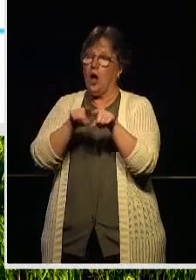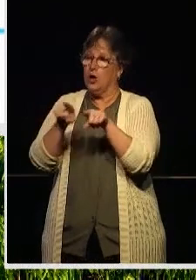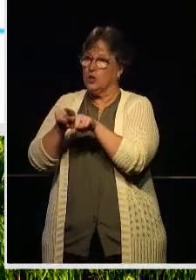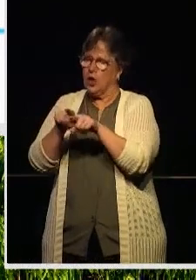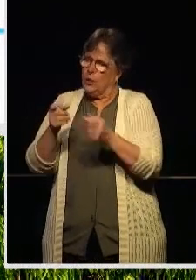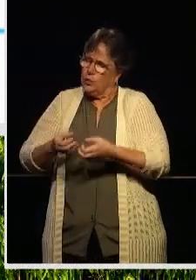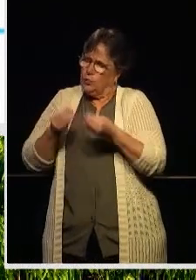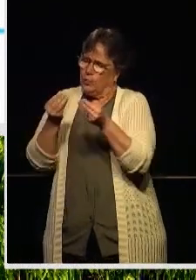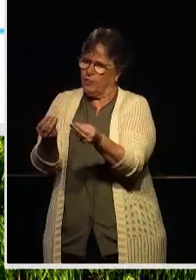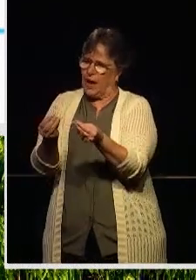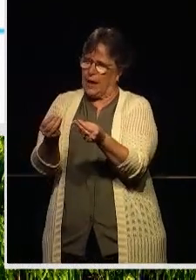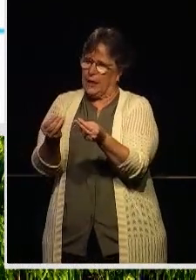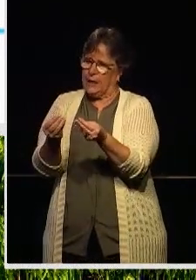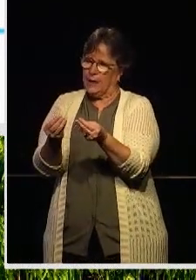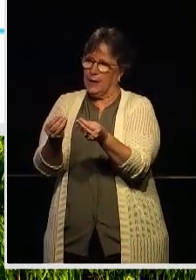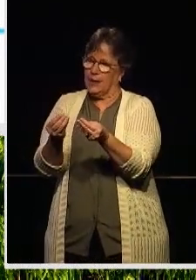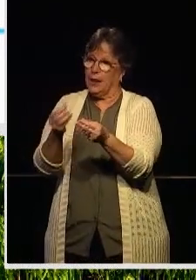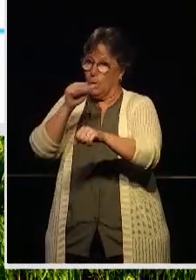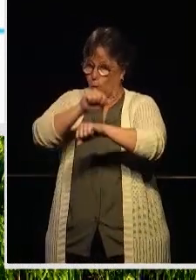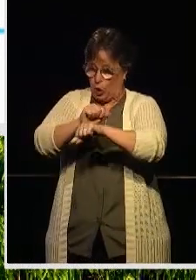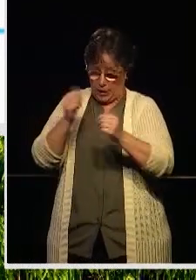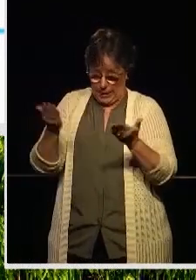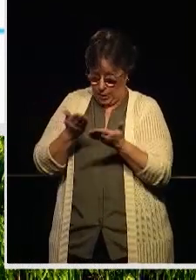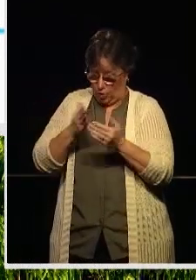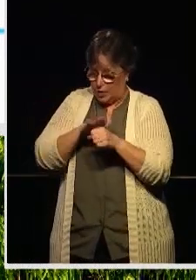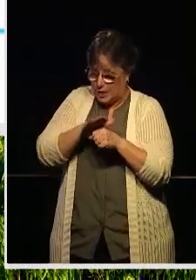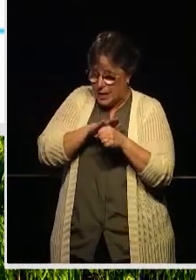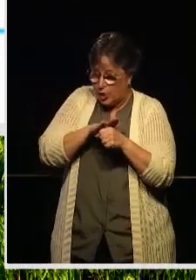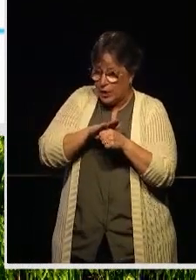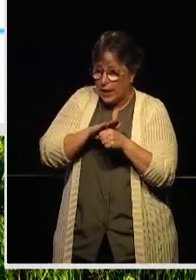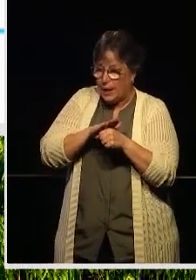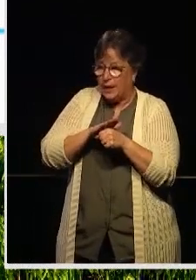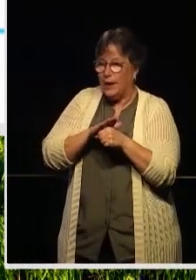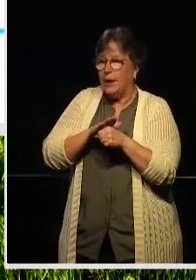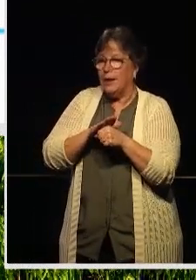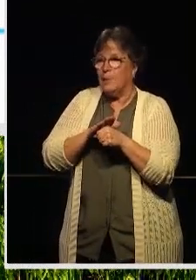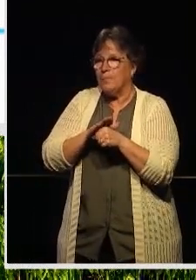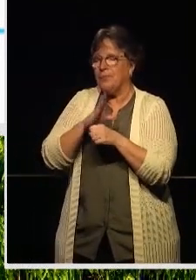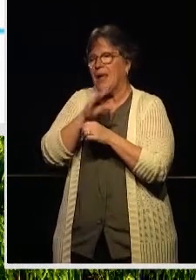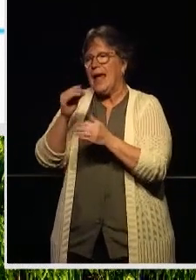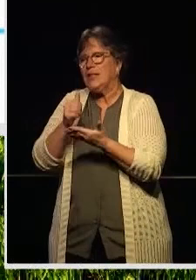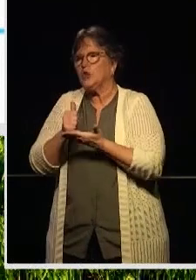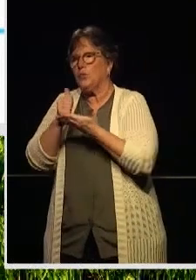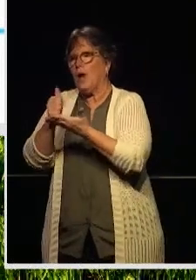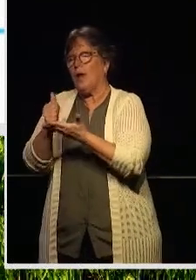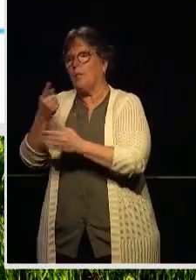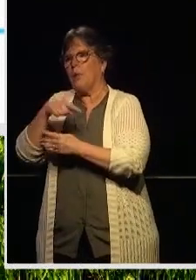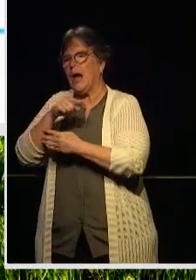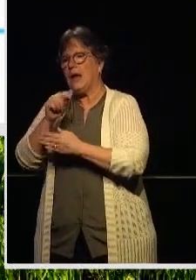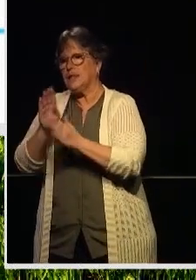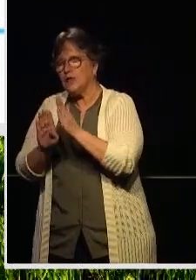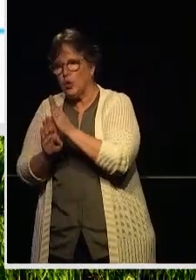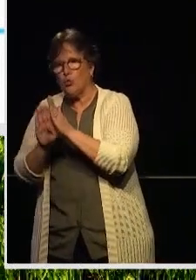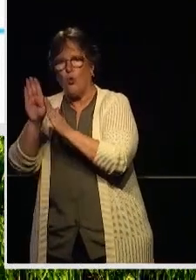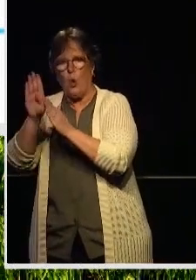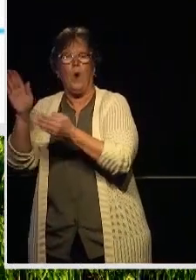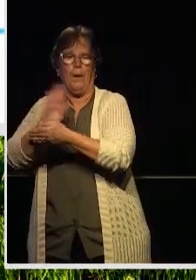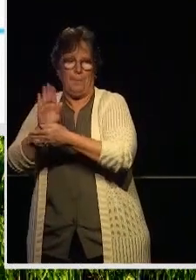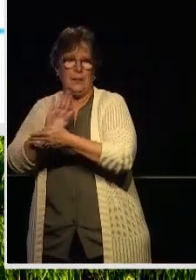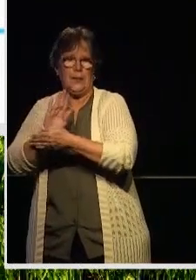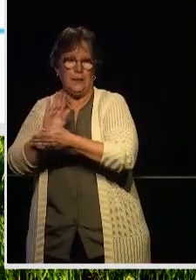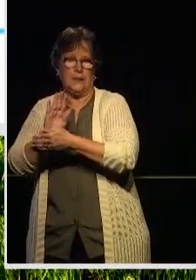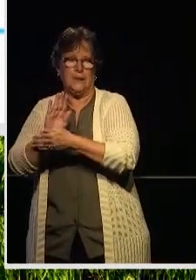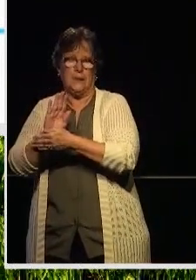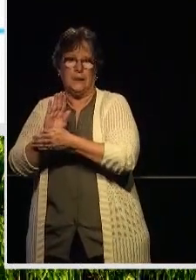provide jobs in the region, but also help us grow on the business side